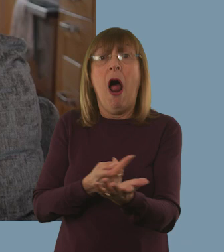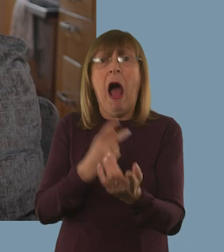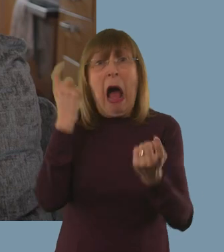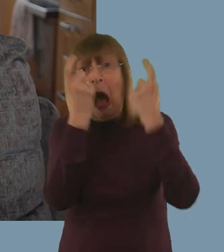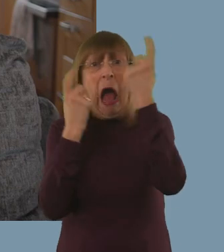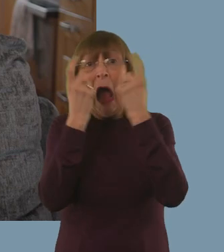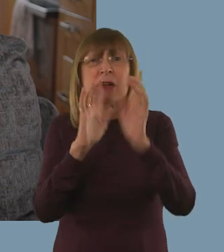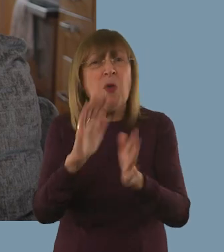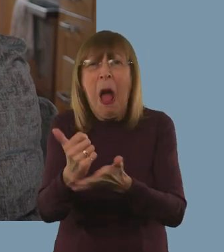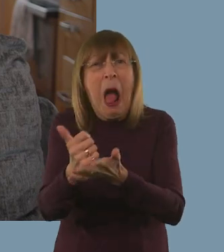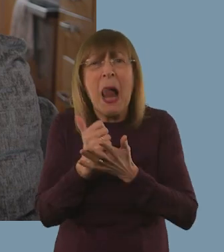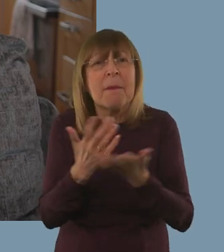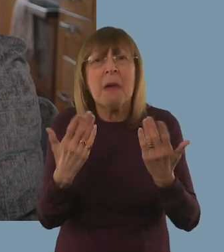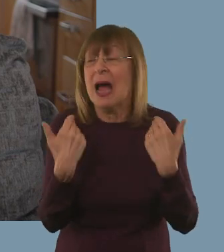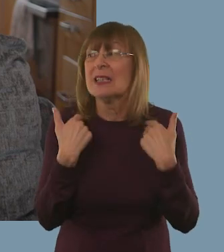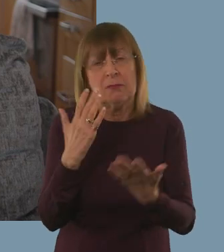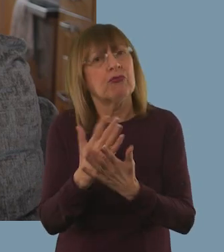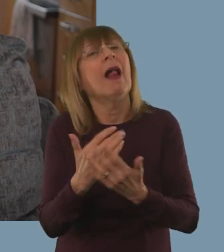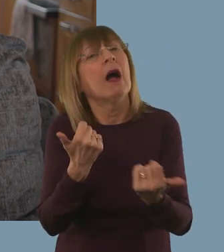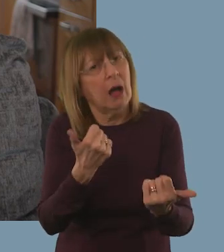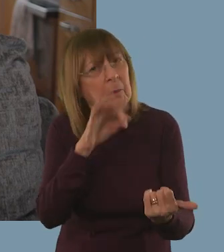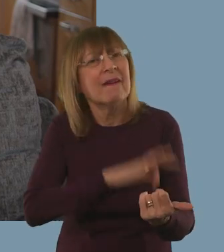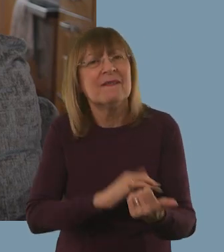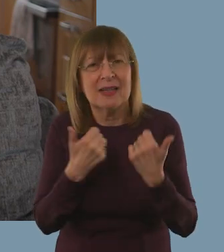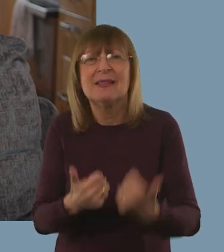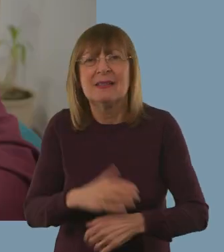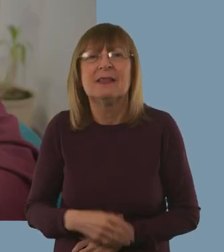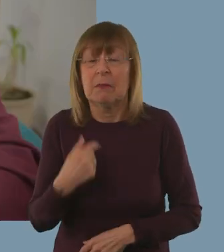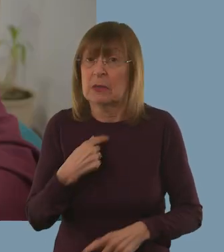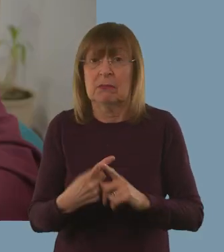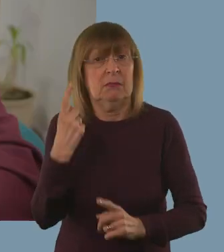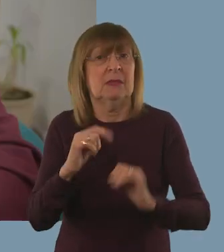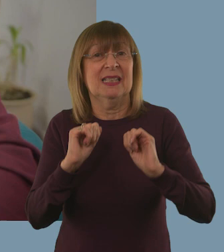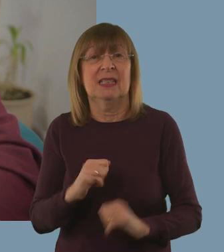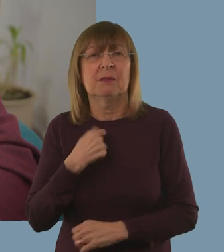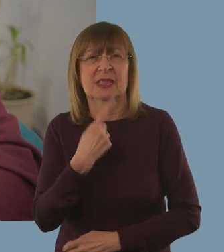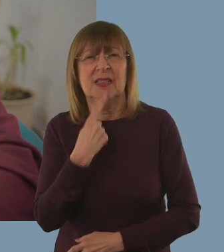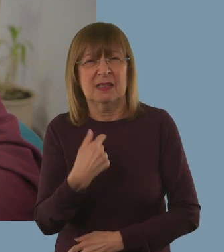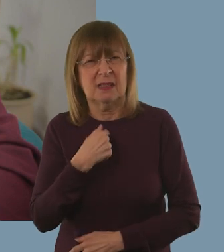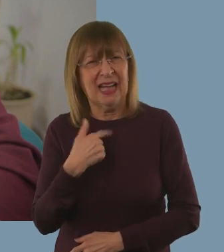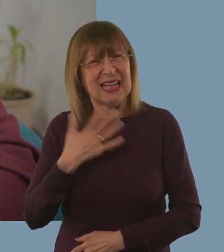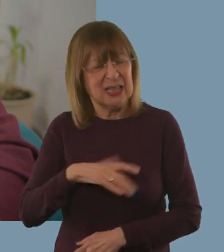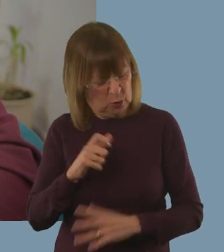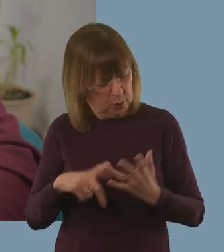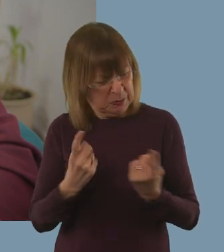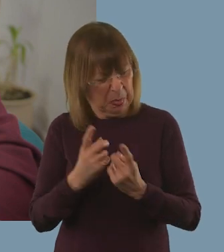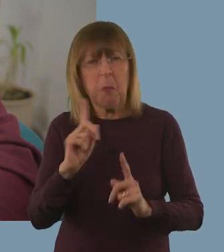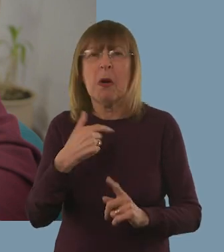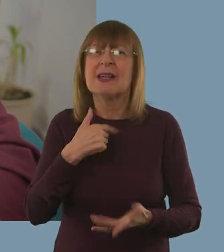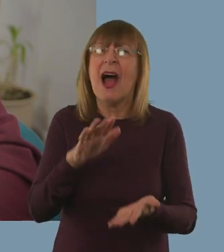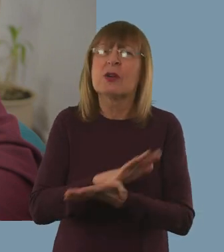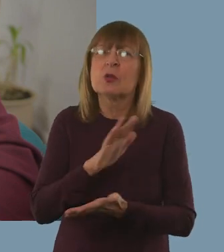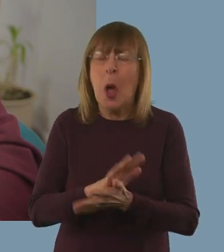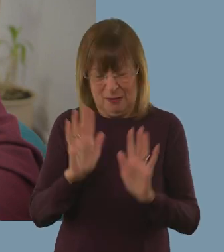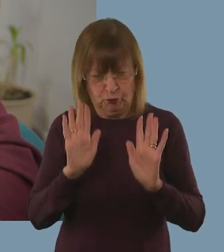thinking about it doesn't feel good. So exercising has been really good. I instantly sat down and said to myself, you need to